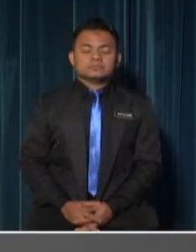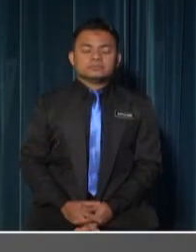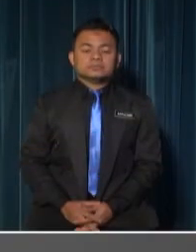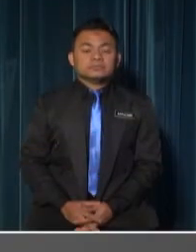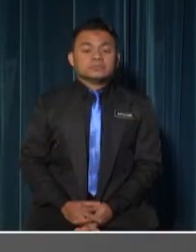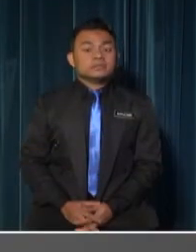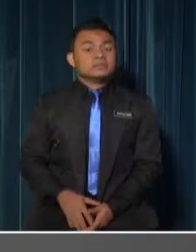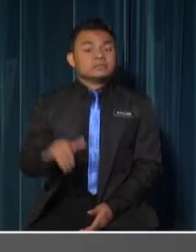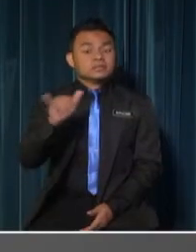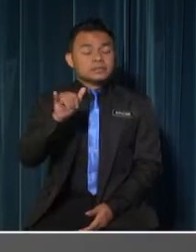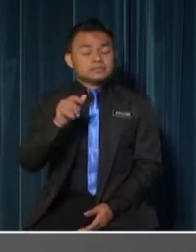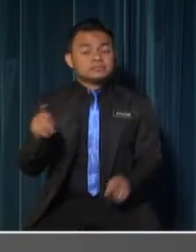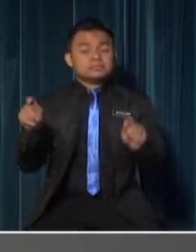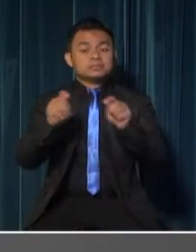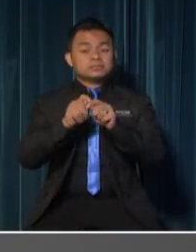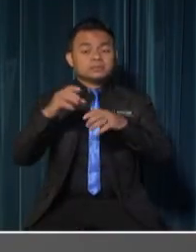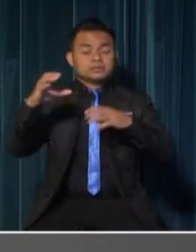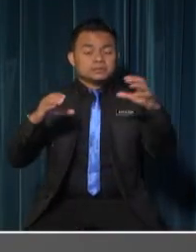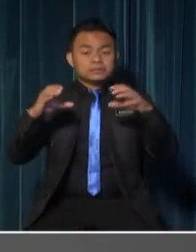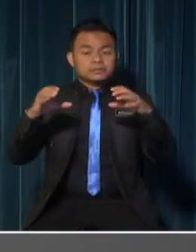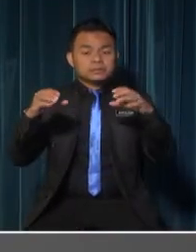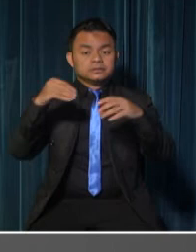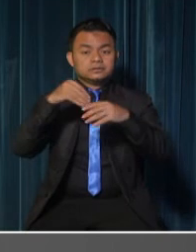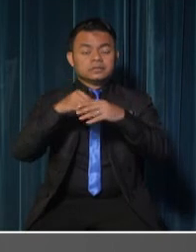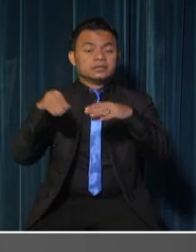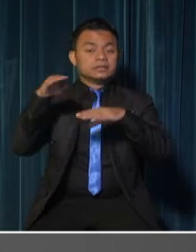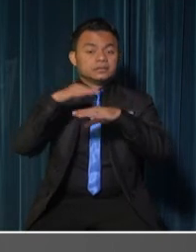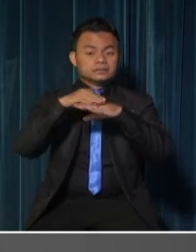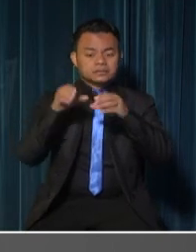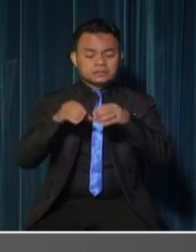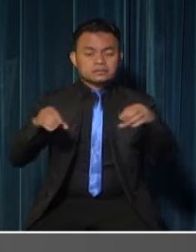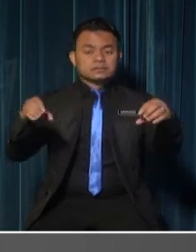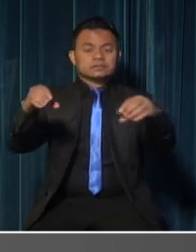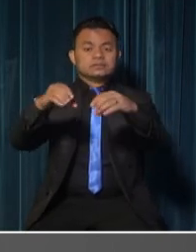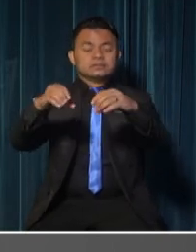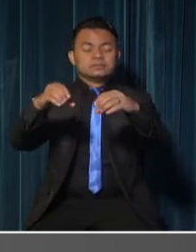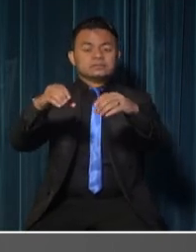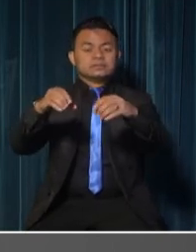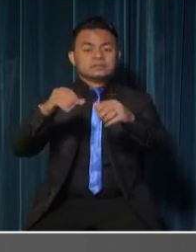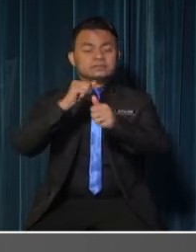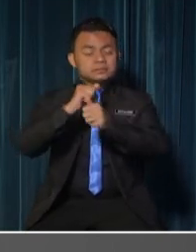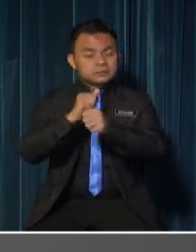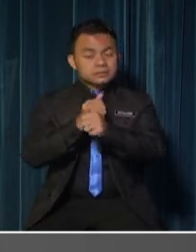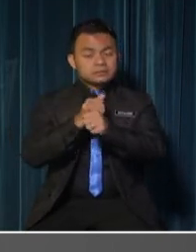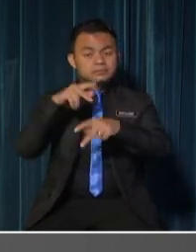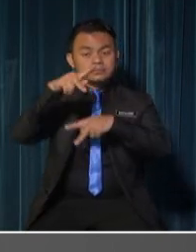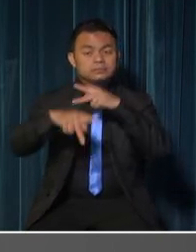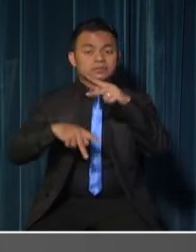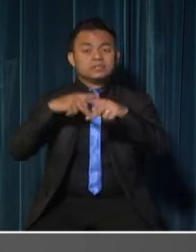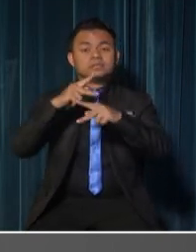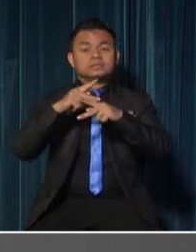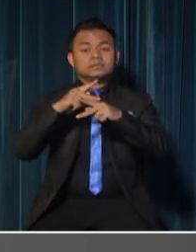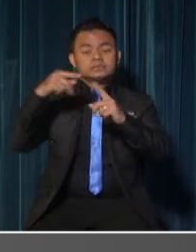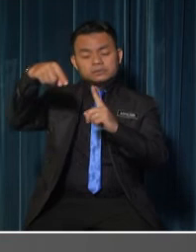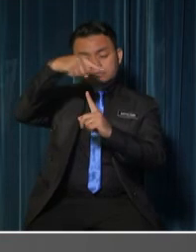Just like the car on the circle track, each planet revolves around the Sun